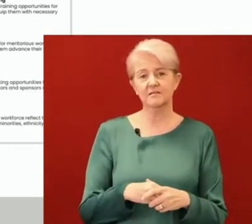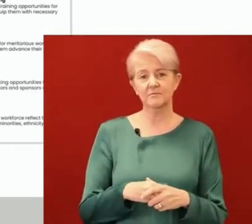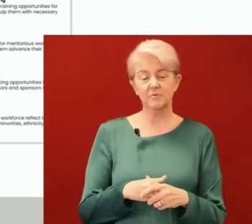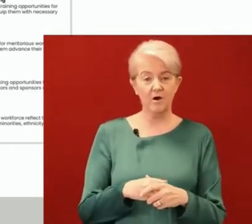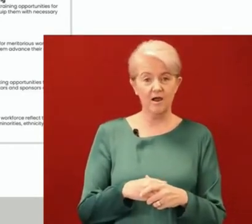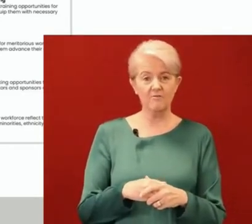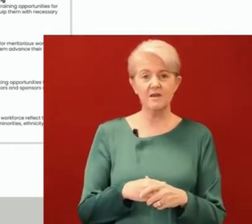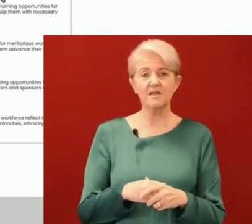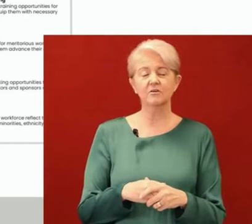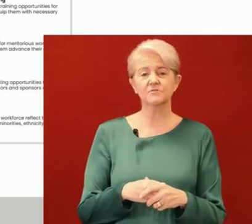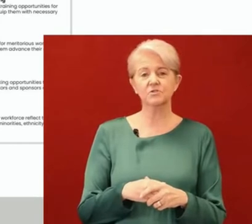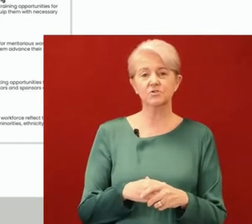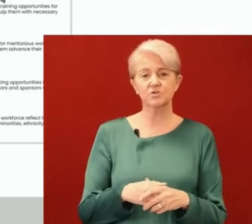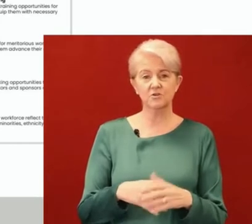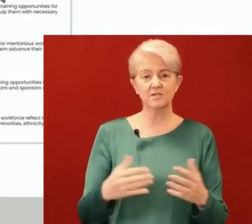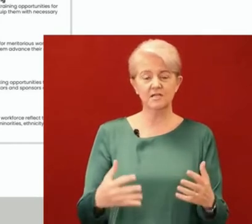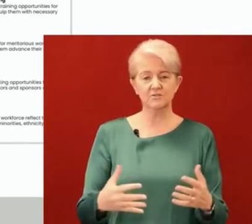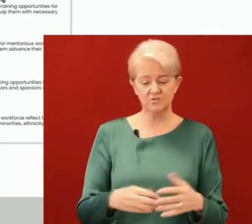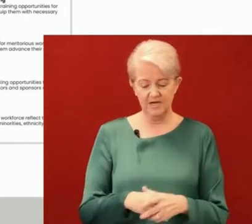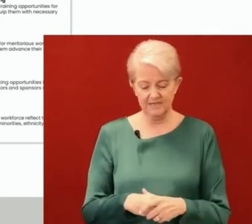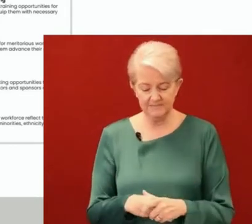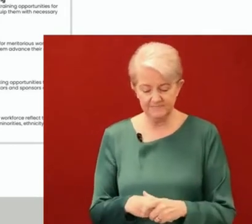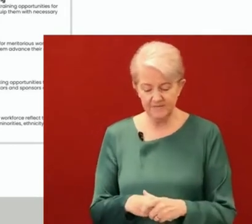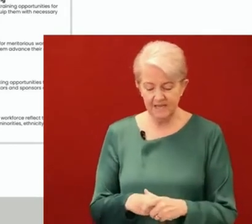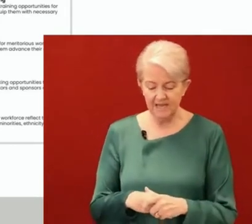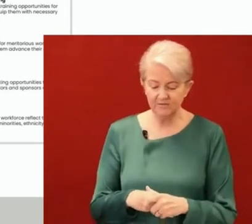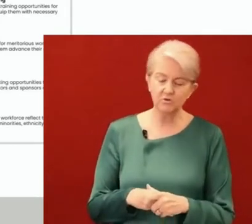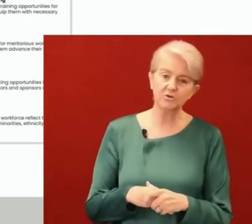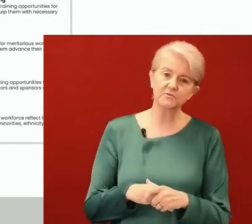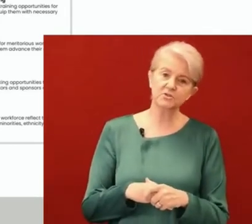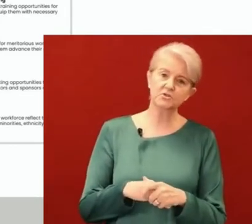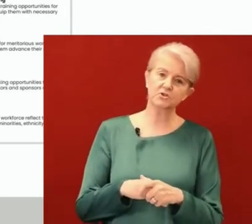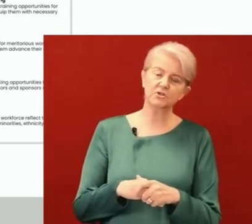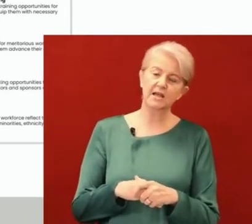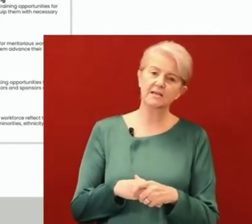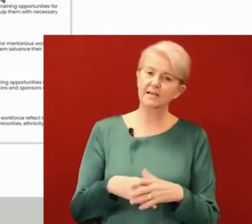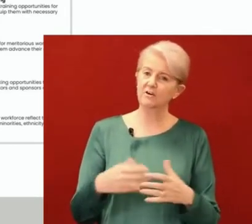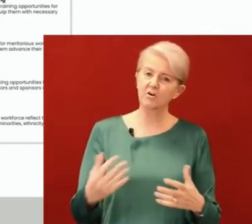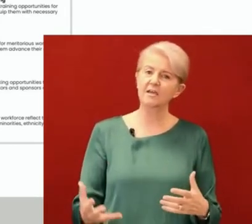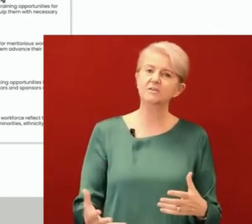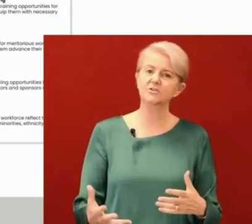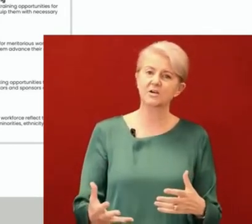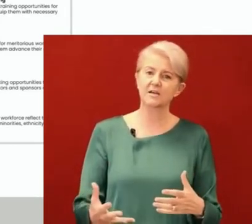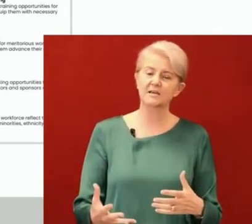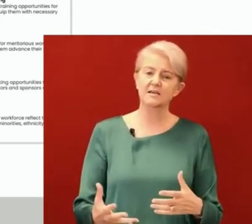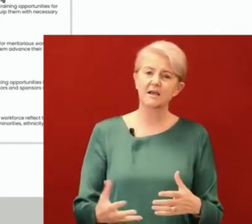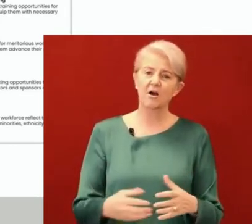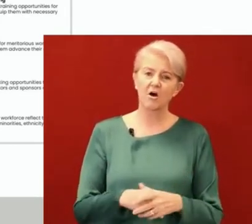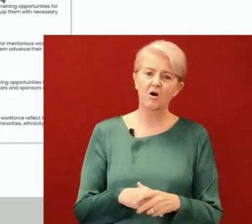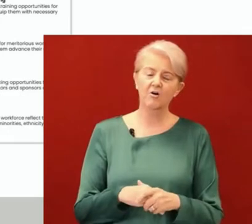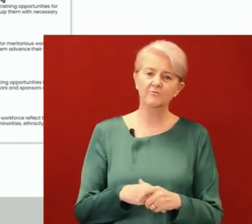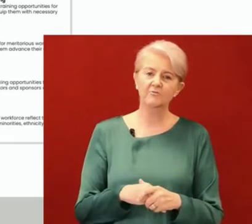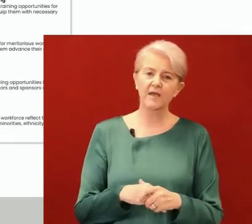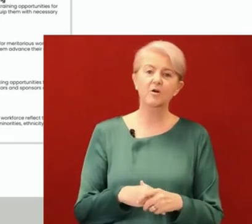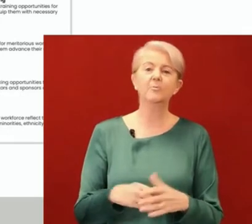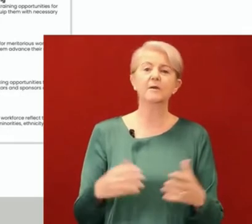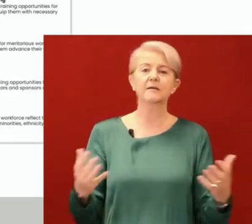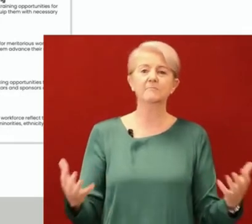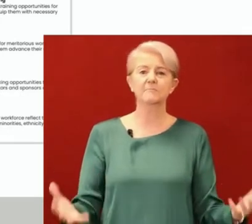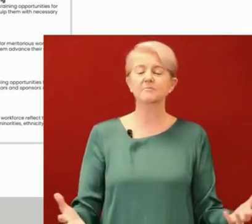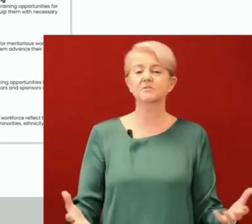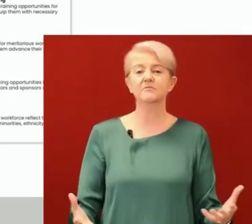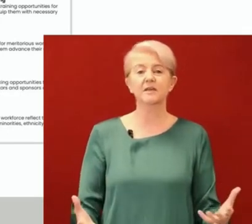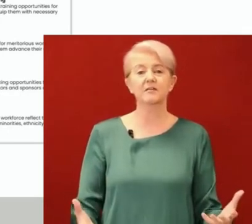within the Priory of St John in Australia, and the Order of St John has a long history of